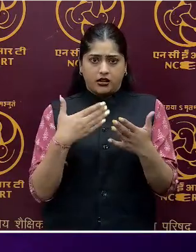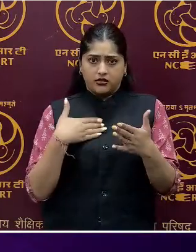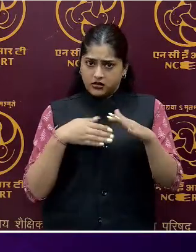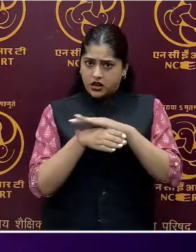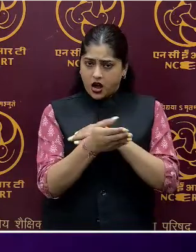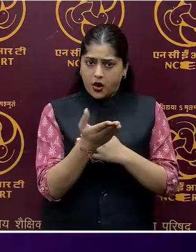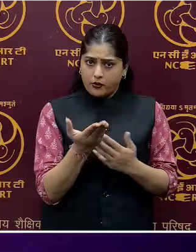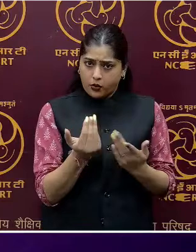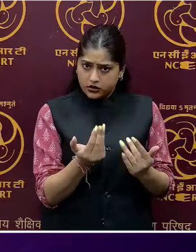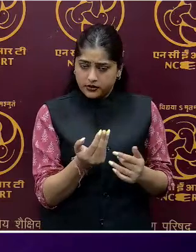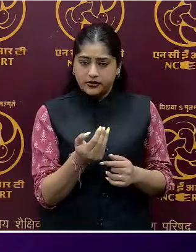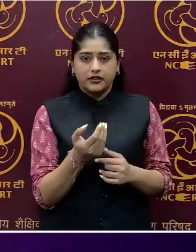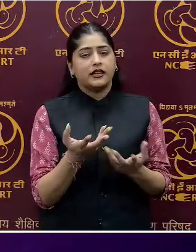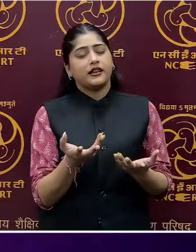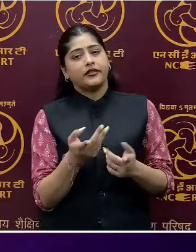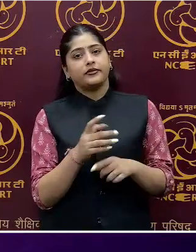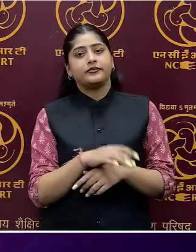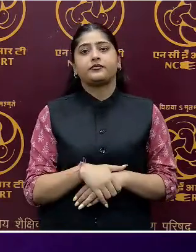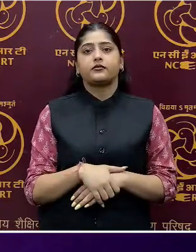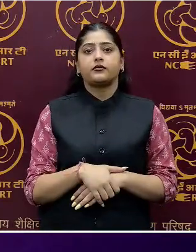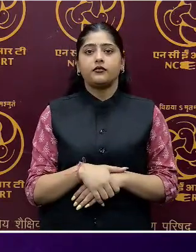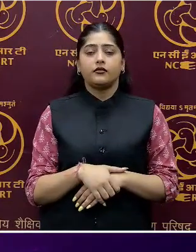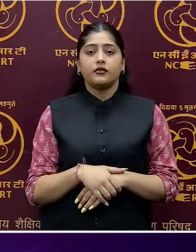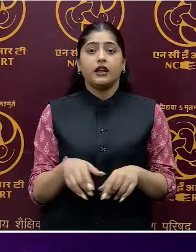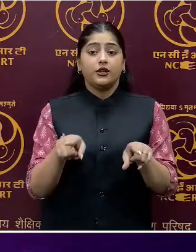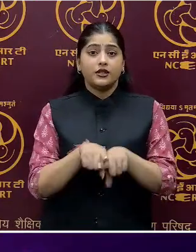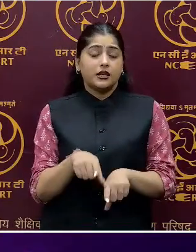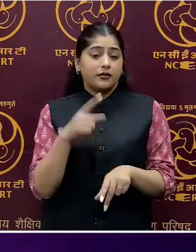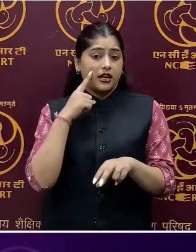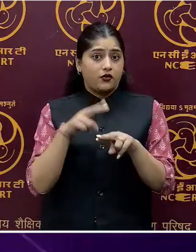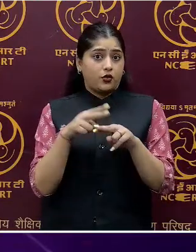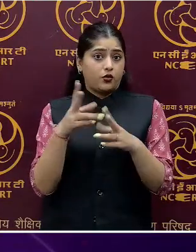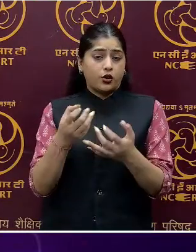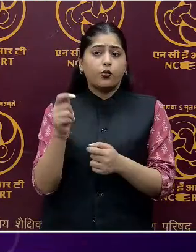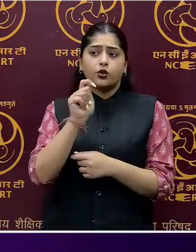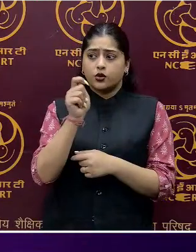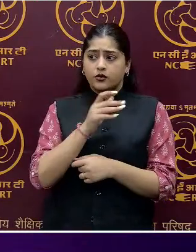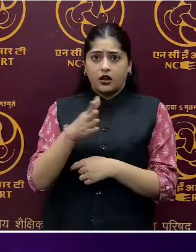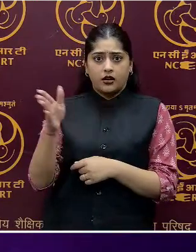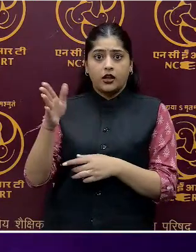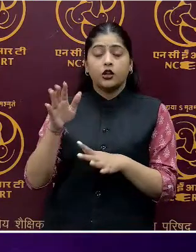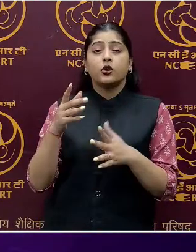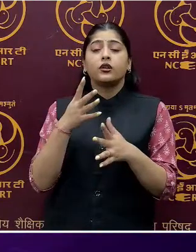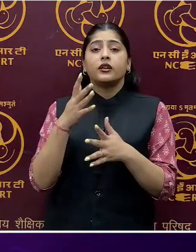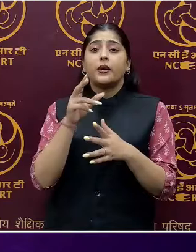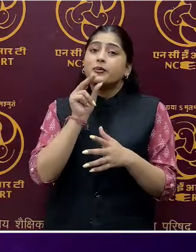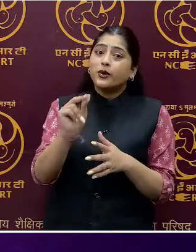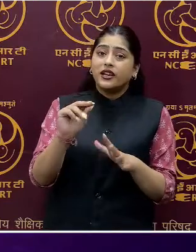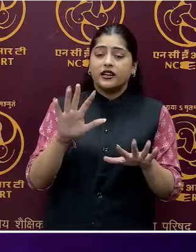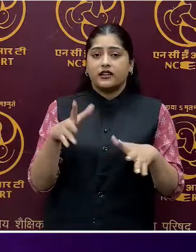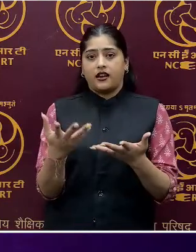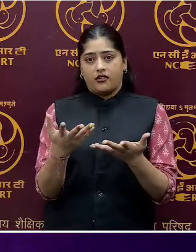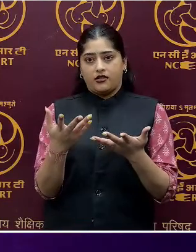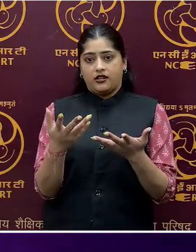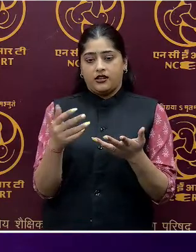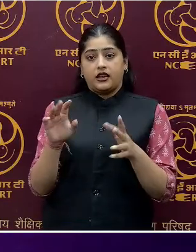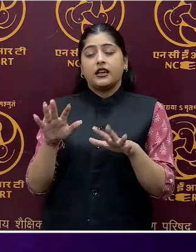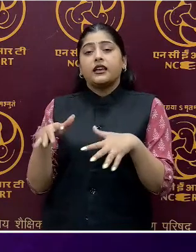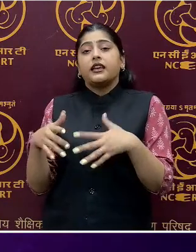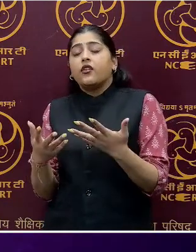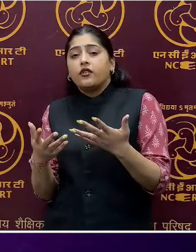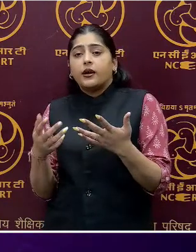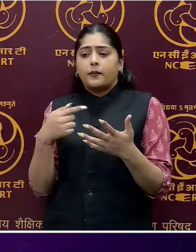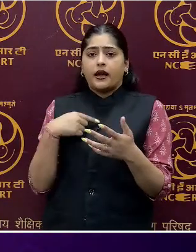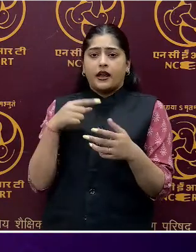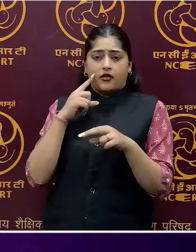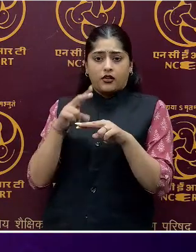come in? Or sir, may I come in? You want to visit the washroom. Ma'am, may I go to washroom? Yes. You want to borrow a book from your friend.